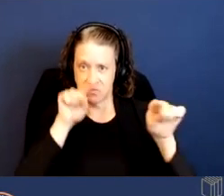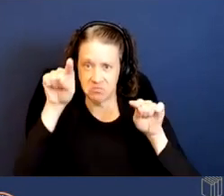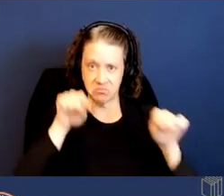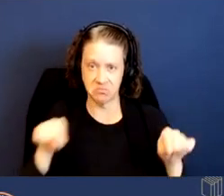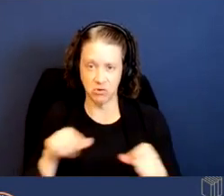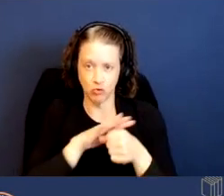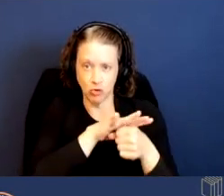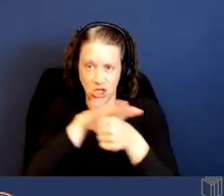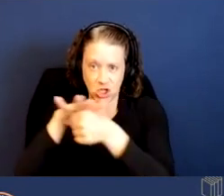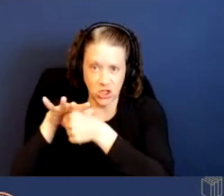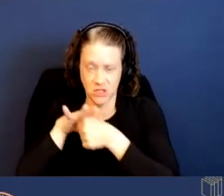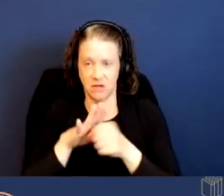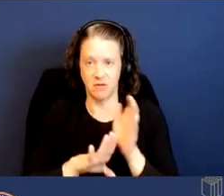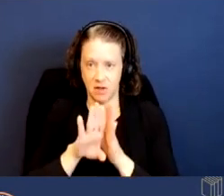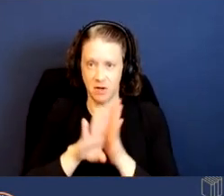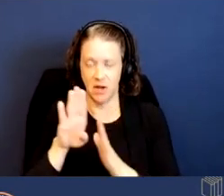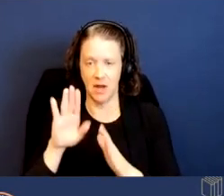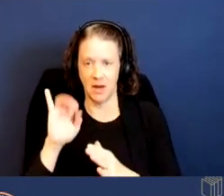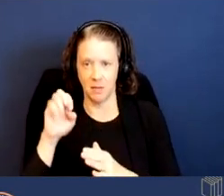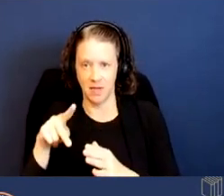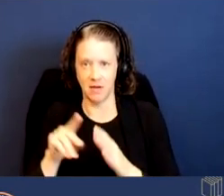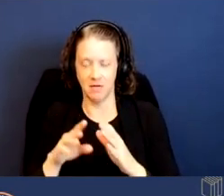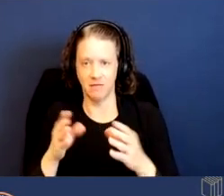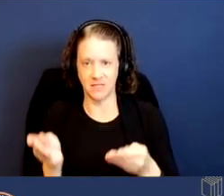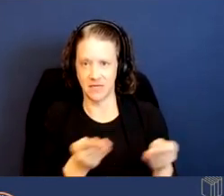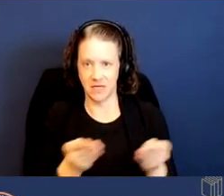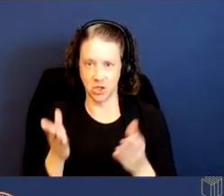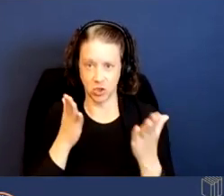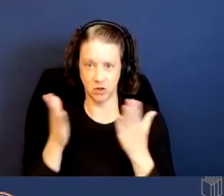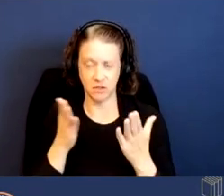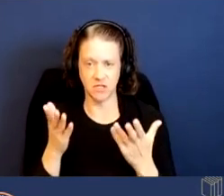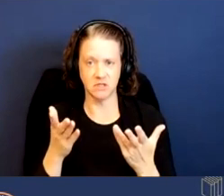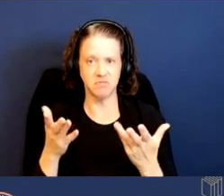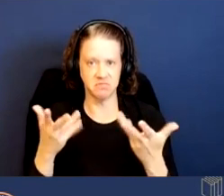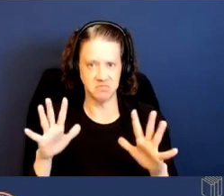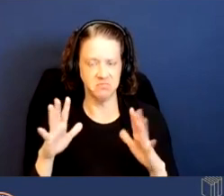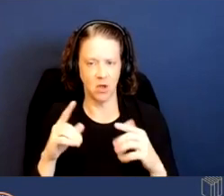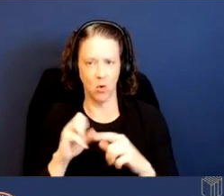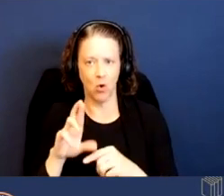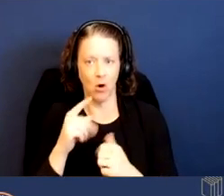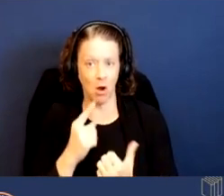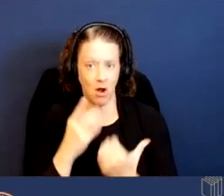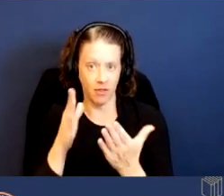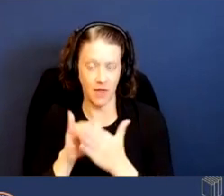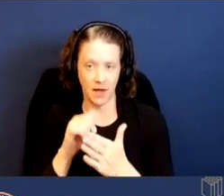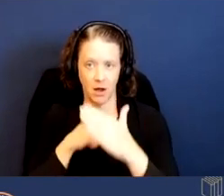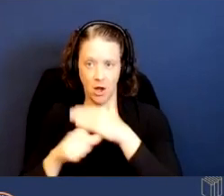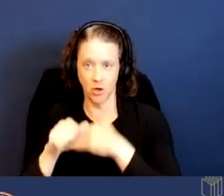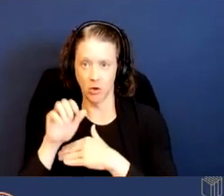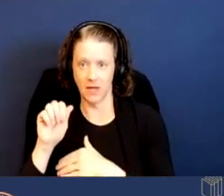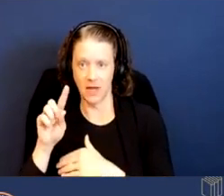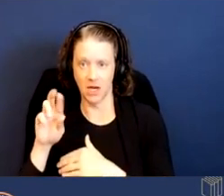regions that have developed IEP facilitation services or offer IEP facilitation services. as part of their ADR